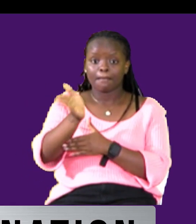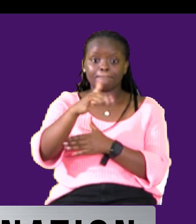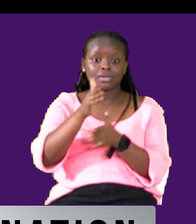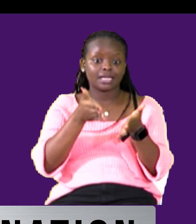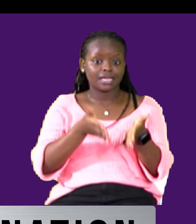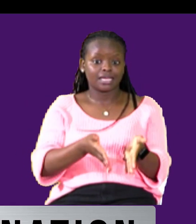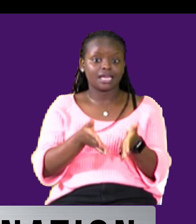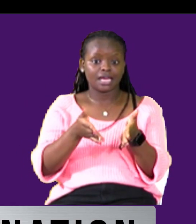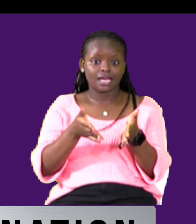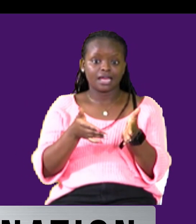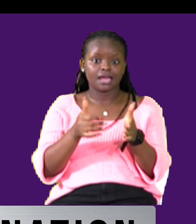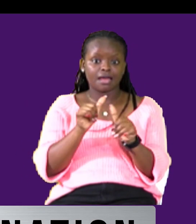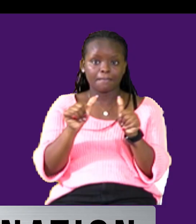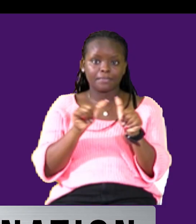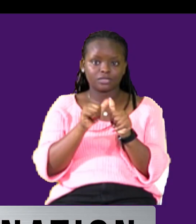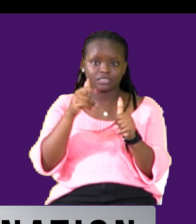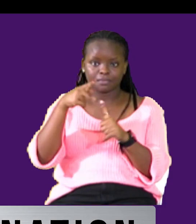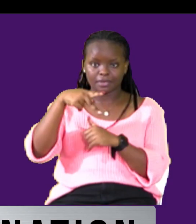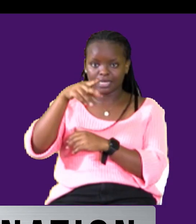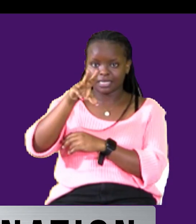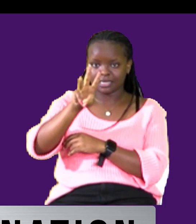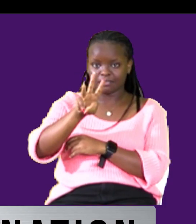on issues of PWDs